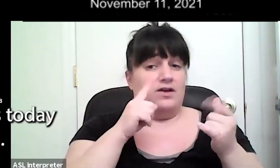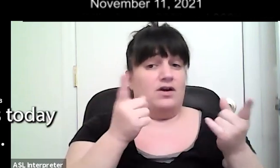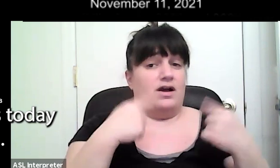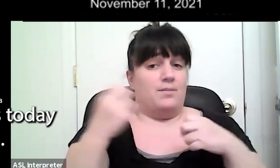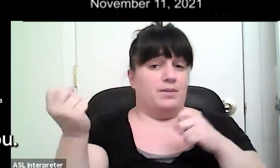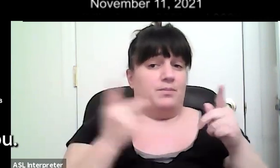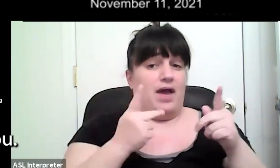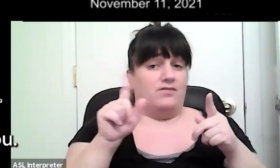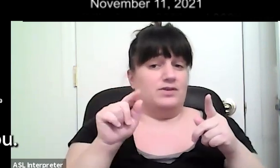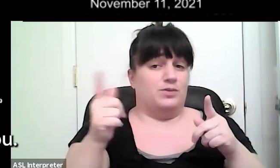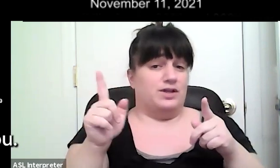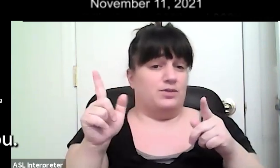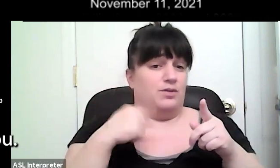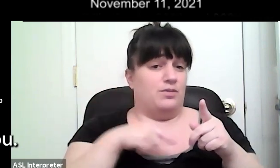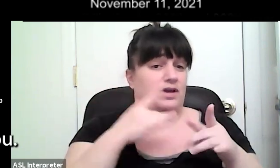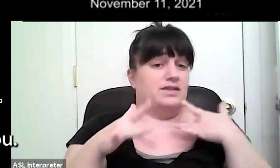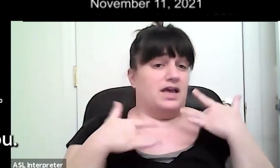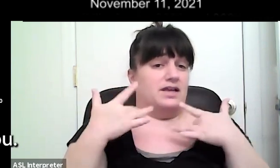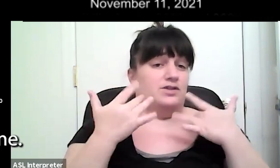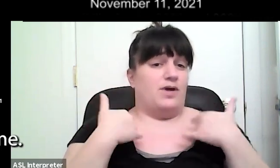for 2021. We really are excited to have you.